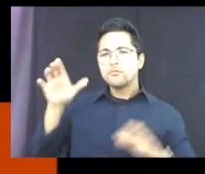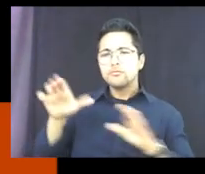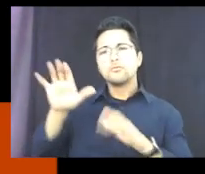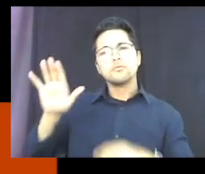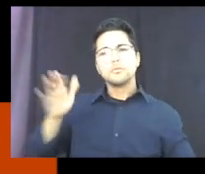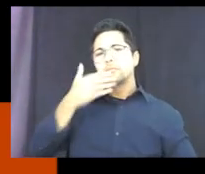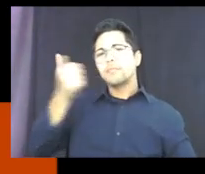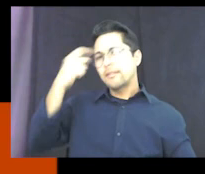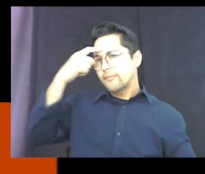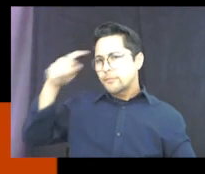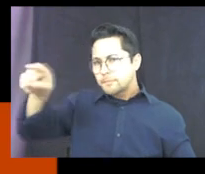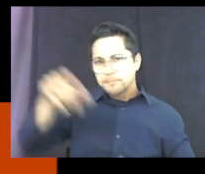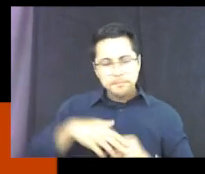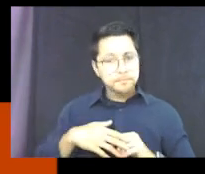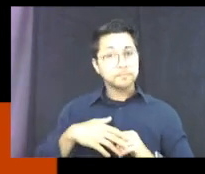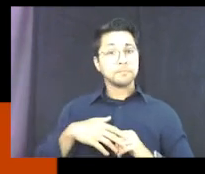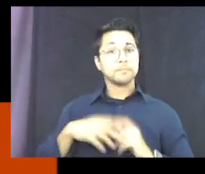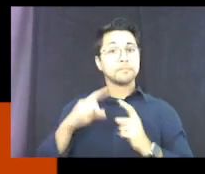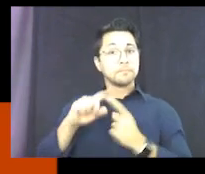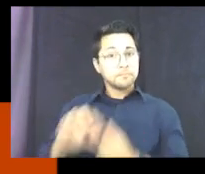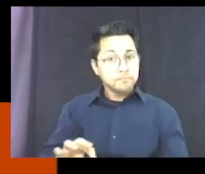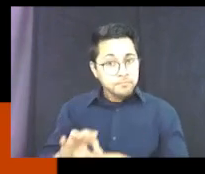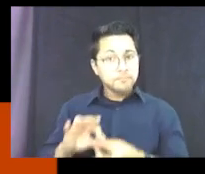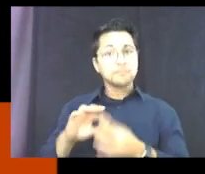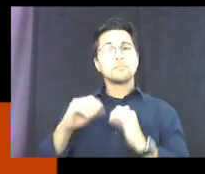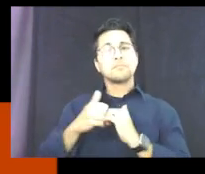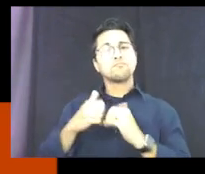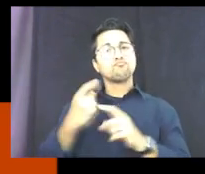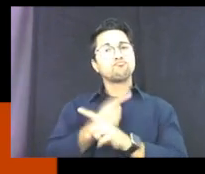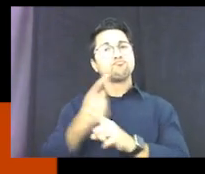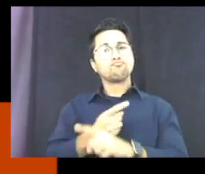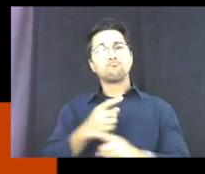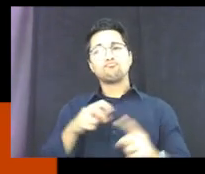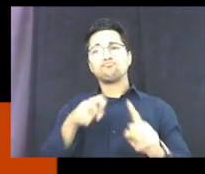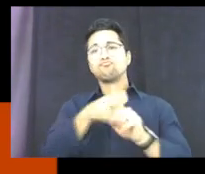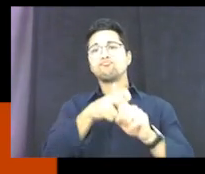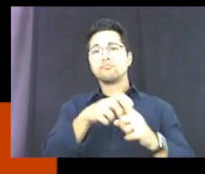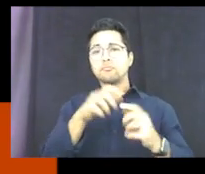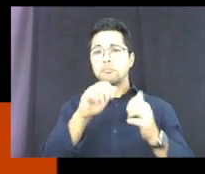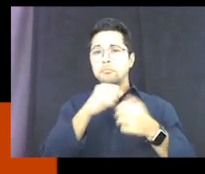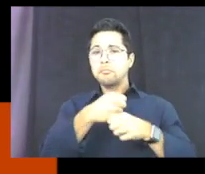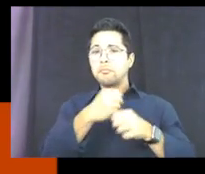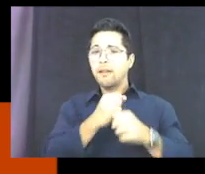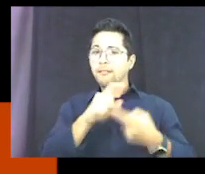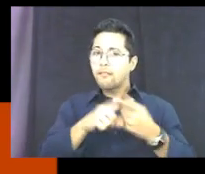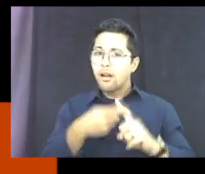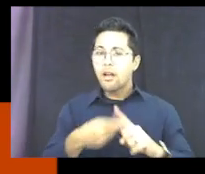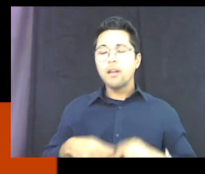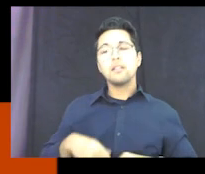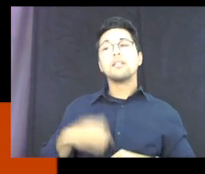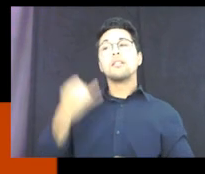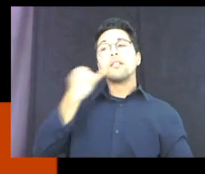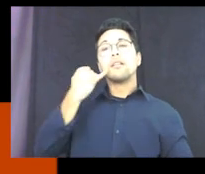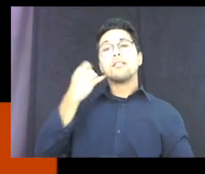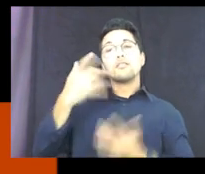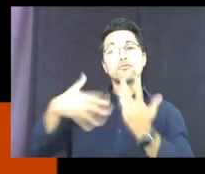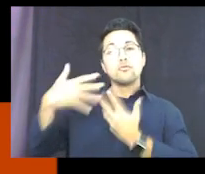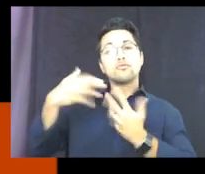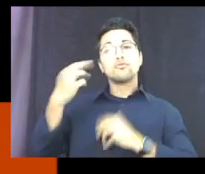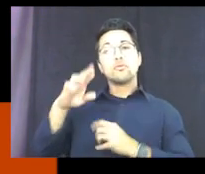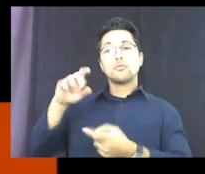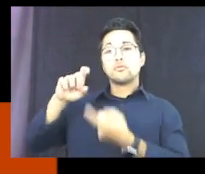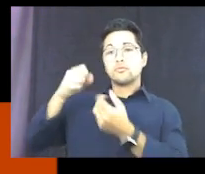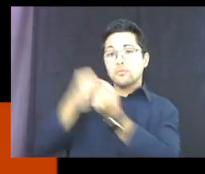them regarding how to properly make friends, whether or not a social or support group may benefit